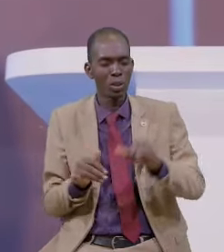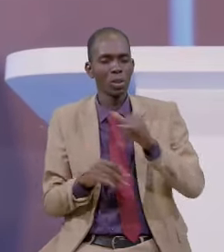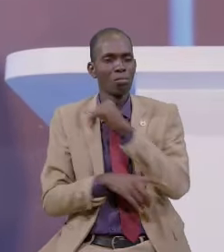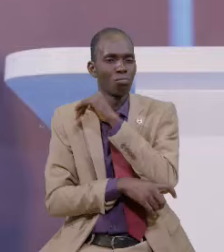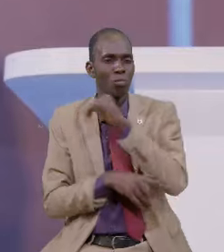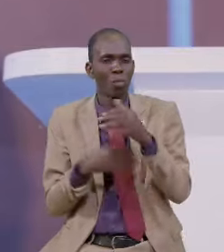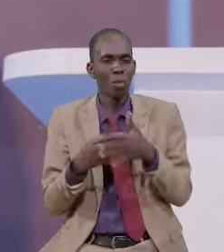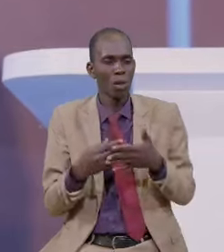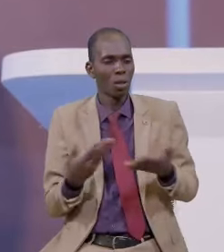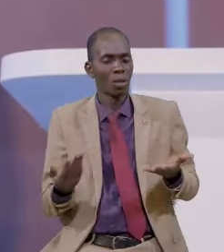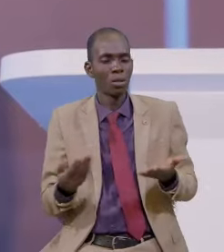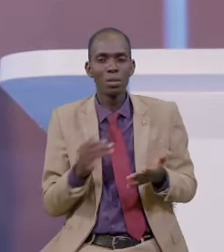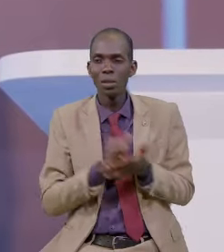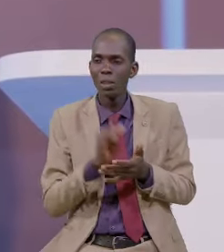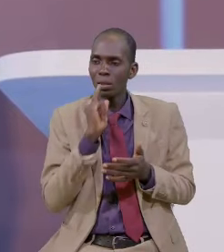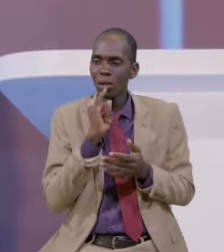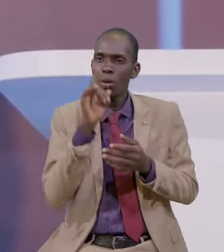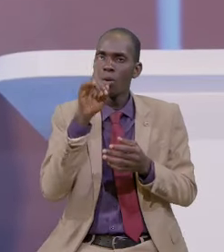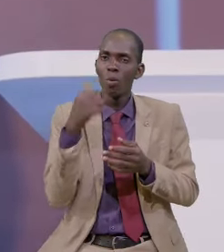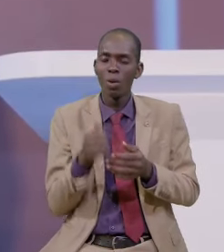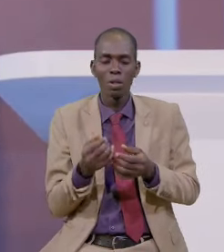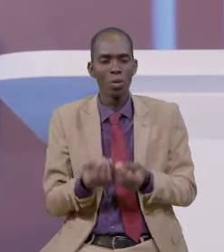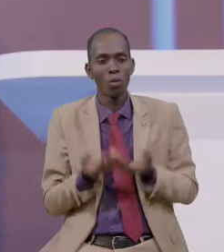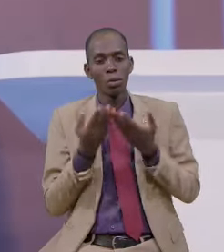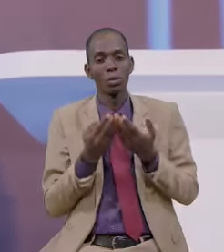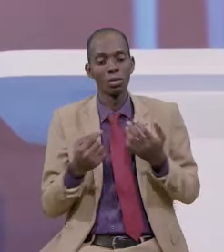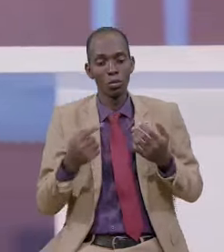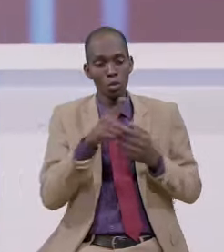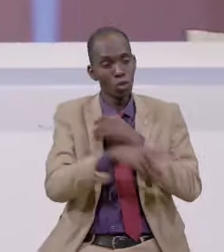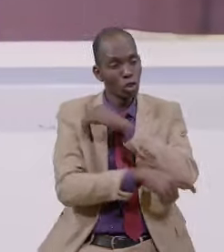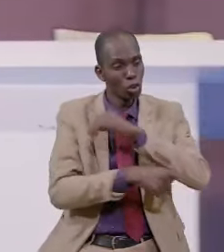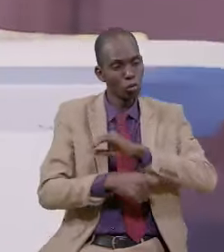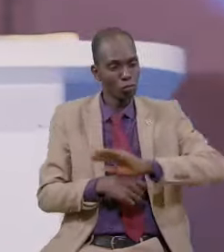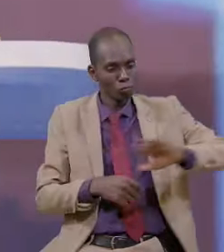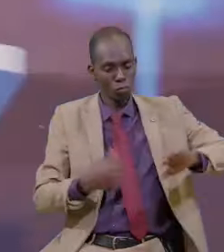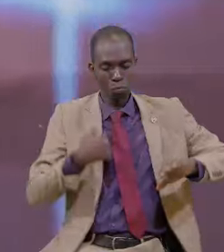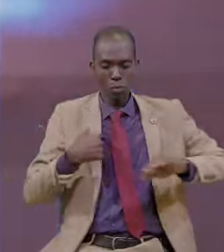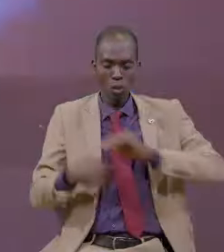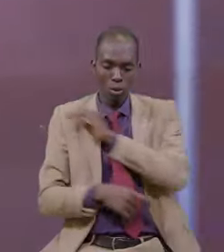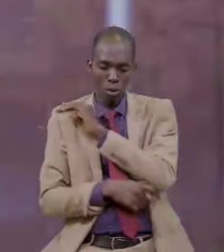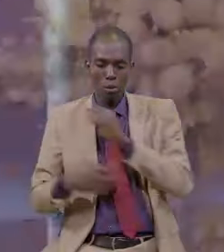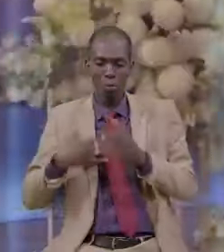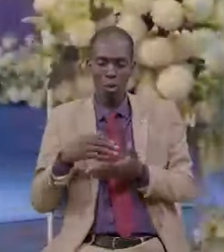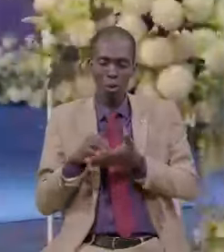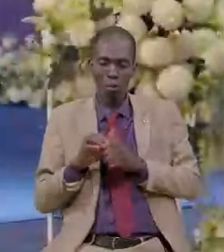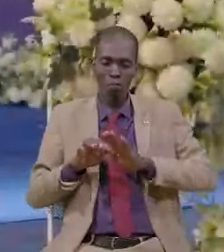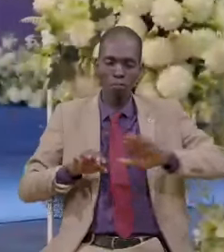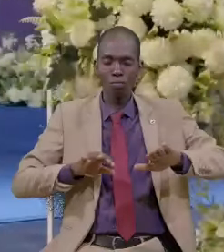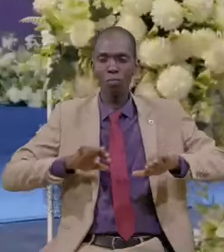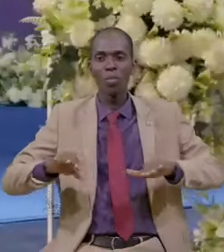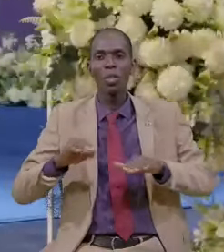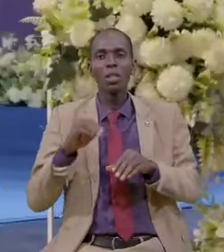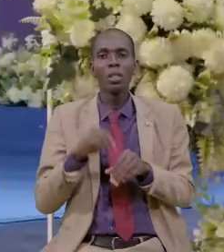stole my, I stole my own, go and steal your own. A church where stealing is